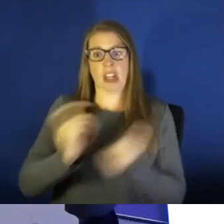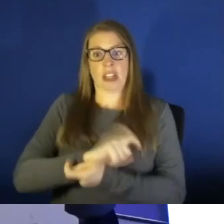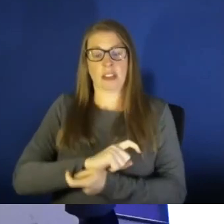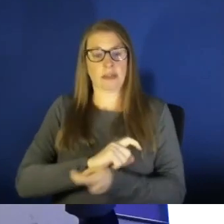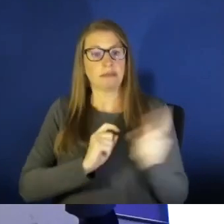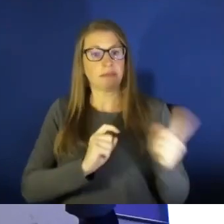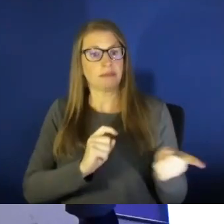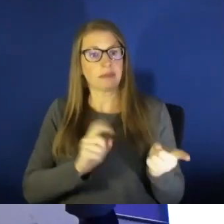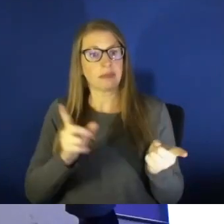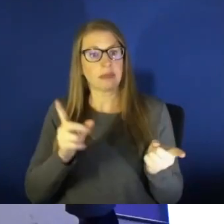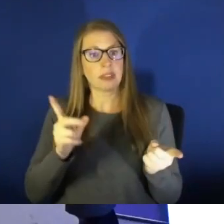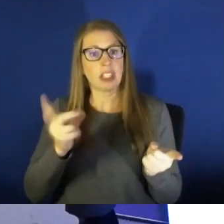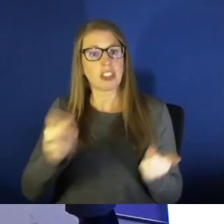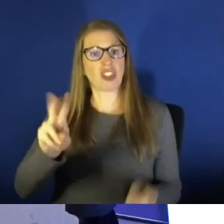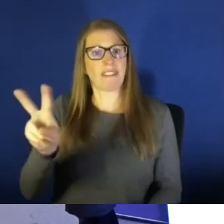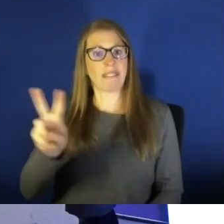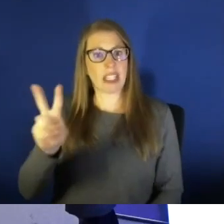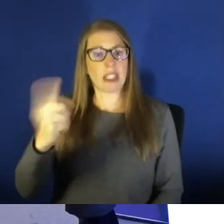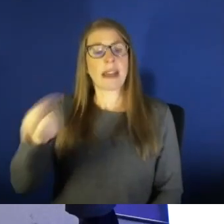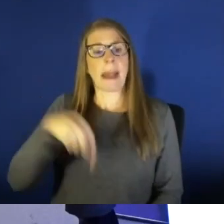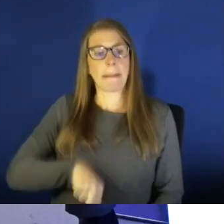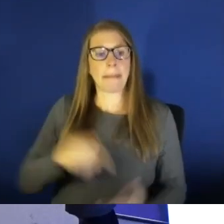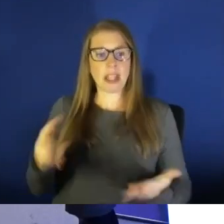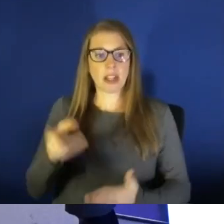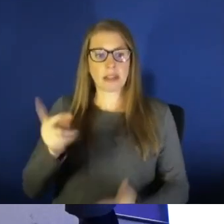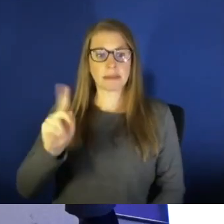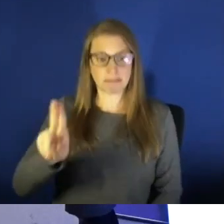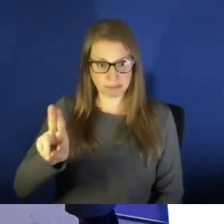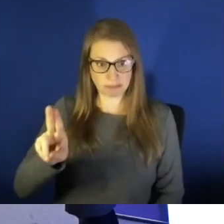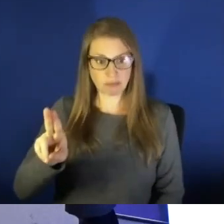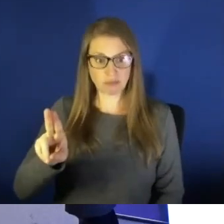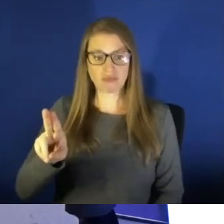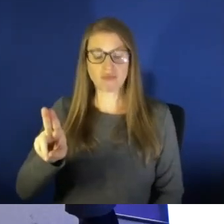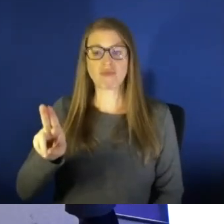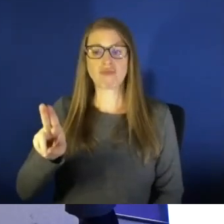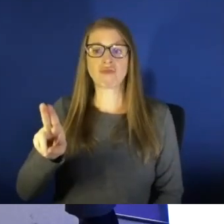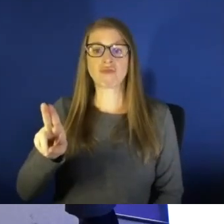just he came here to the University of Kansas Health System, and what kind of